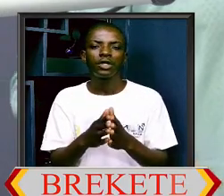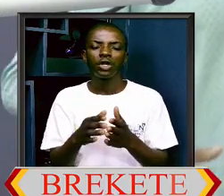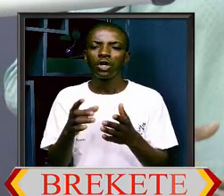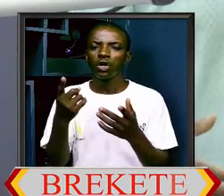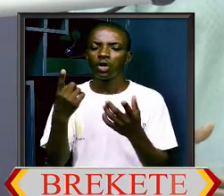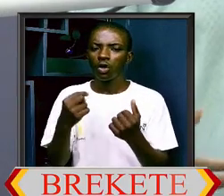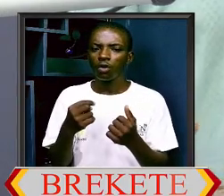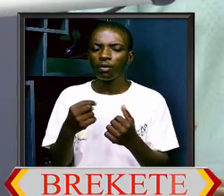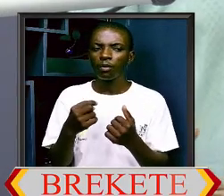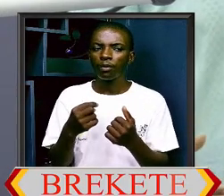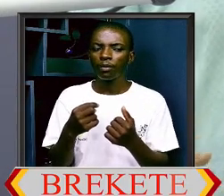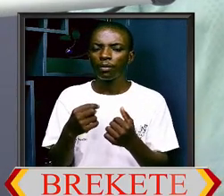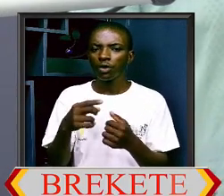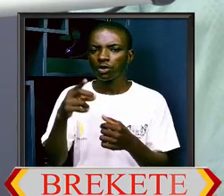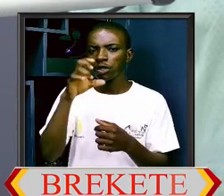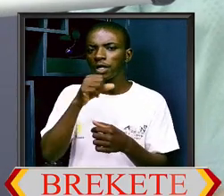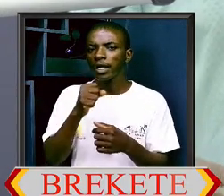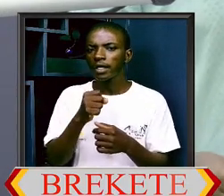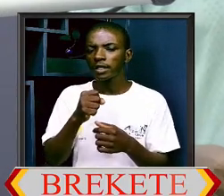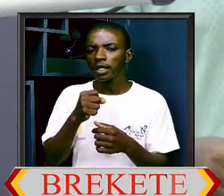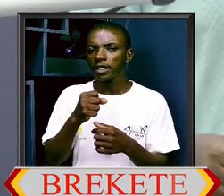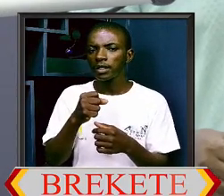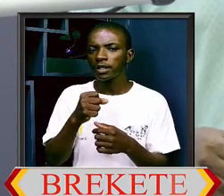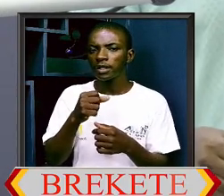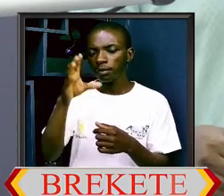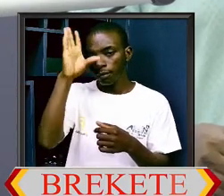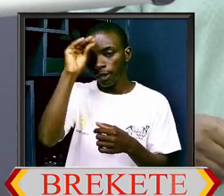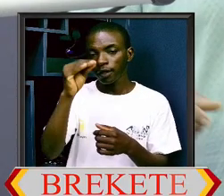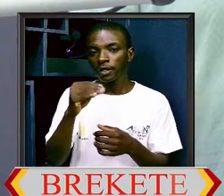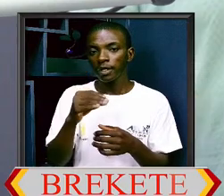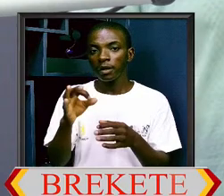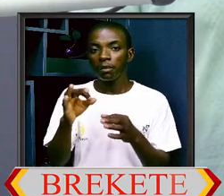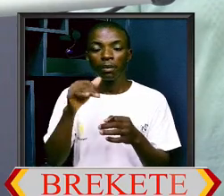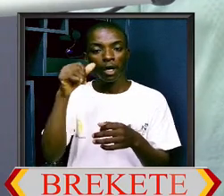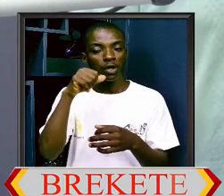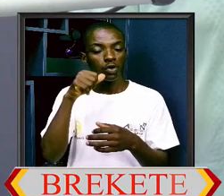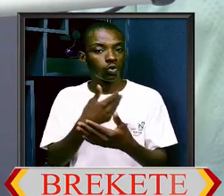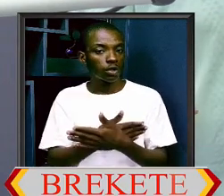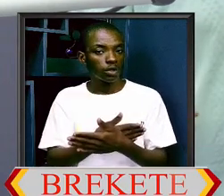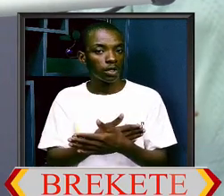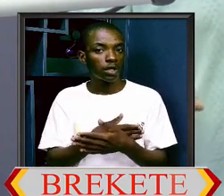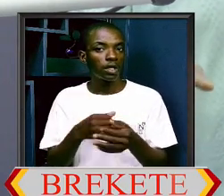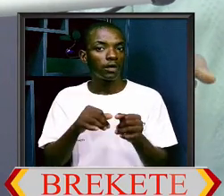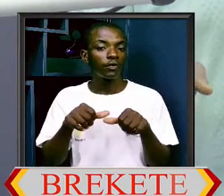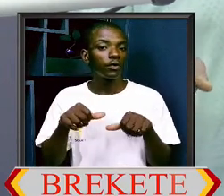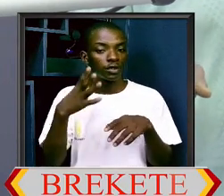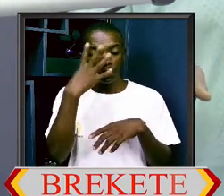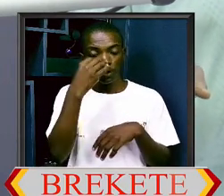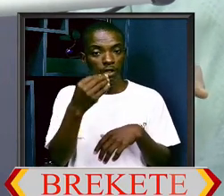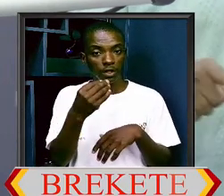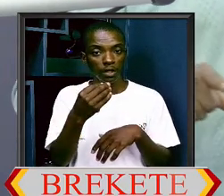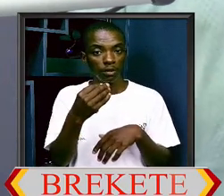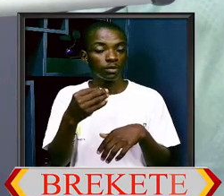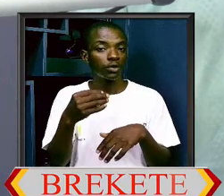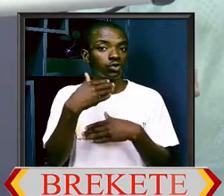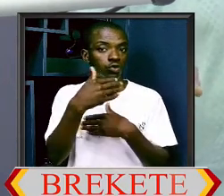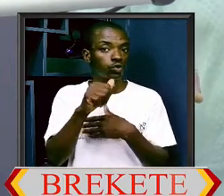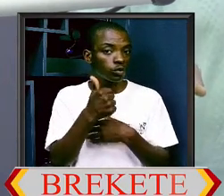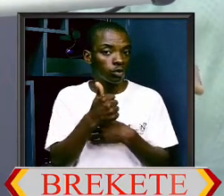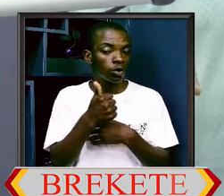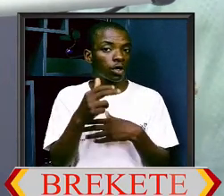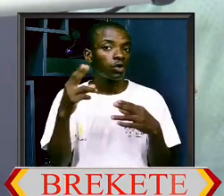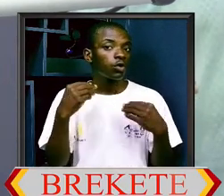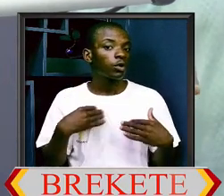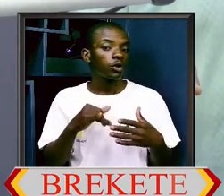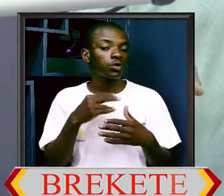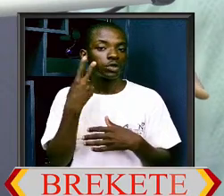now come because fatherly man he said my daughter if you stay Beyond tomorrow now your dead body and nobody will